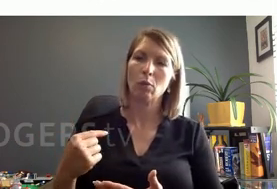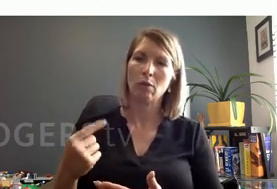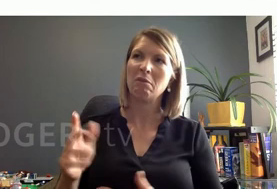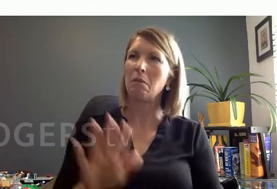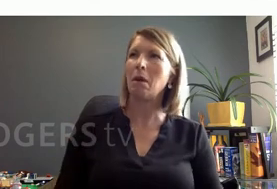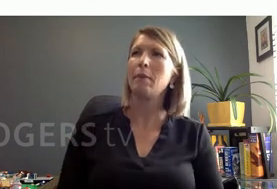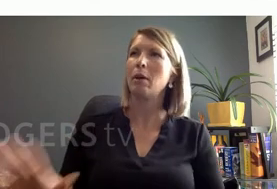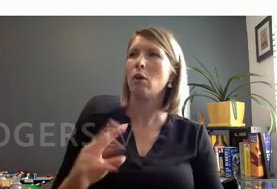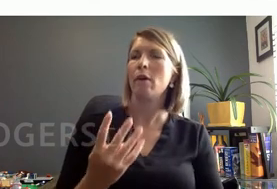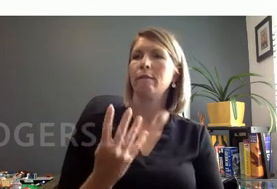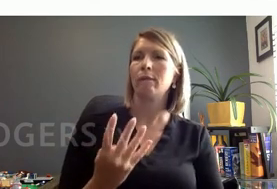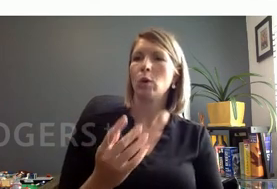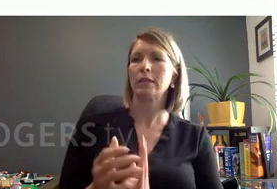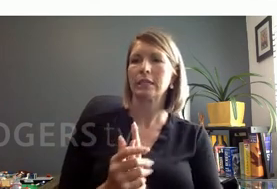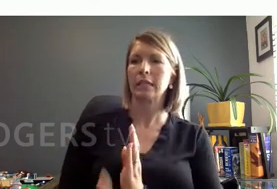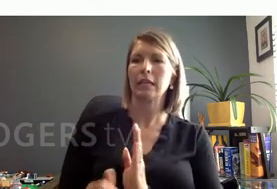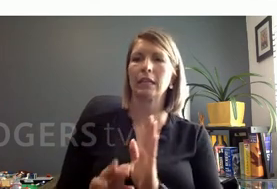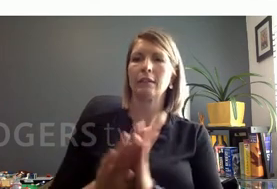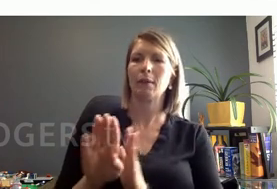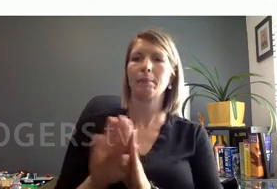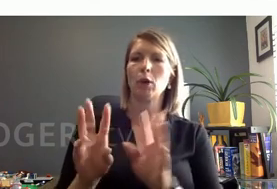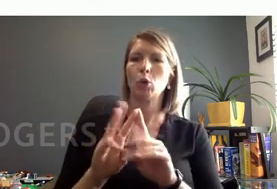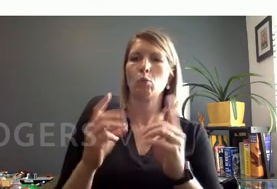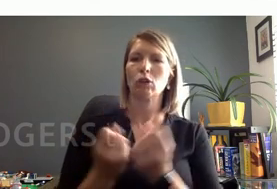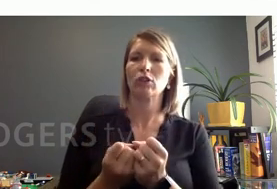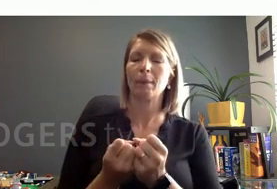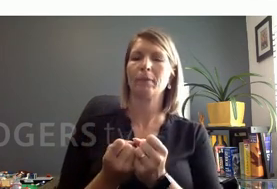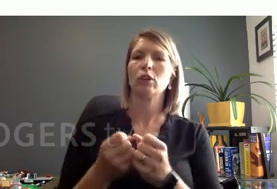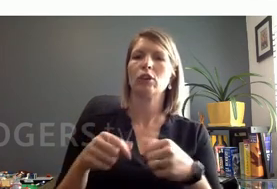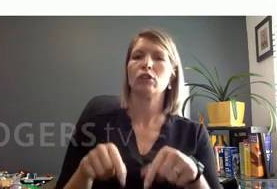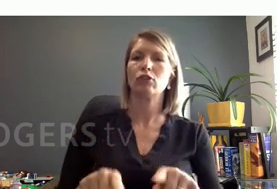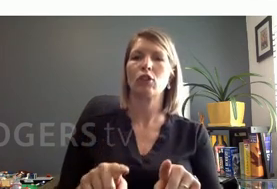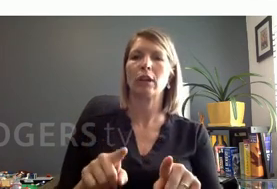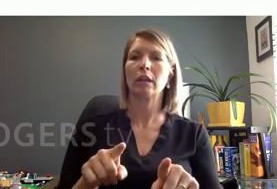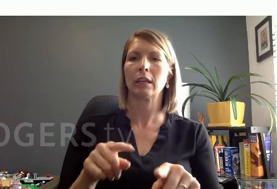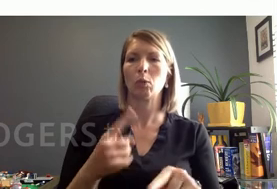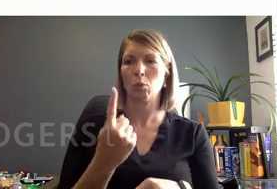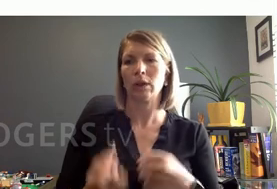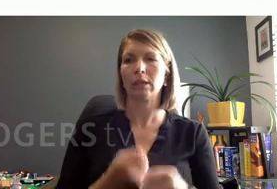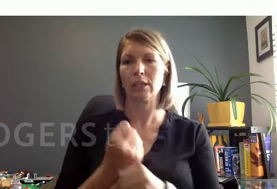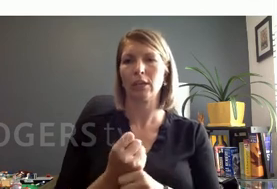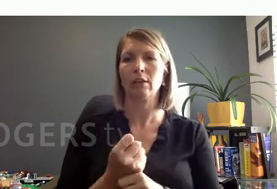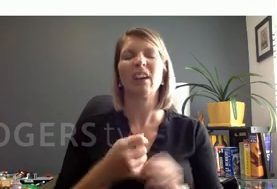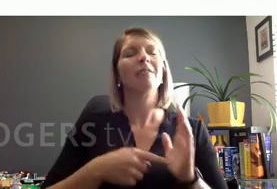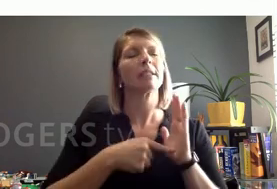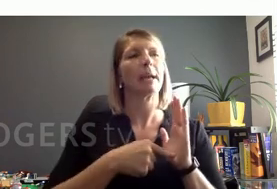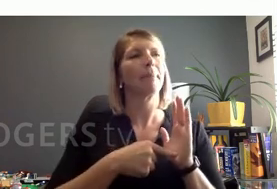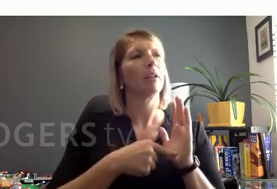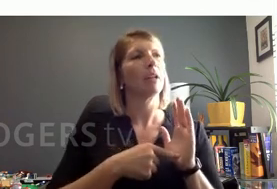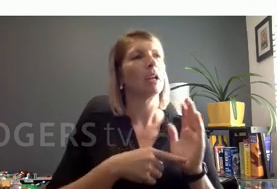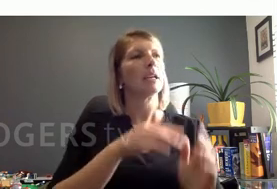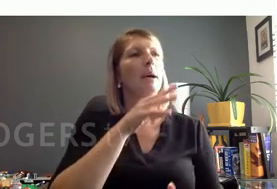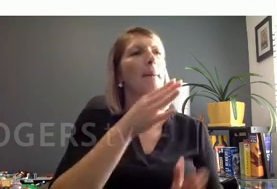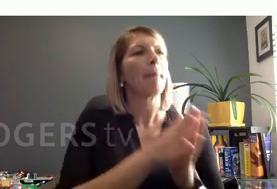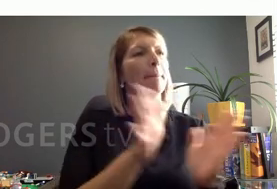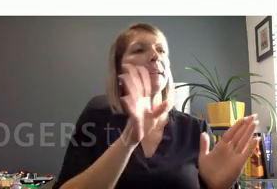skills development workshops throughout the year. So they learn public speaking skills, they learn project management. You know, they've got come up with a theme. How am I